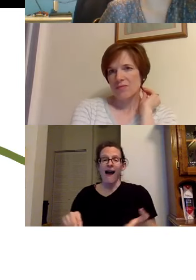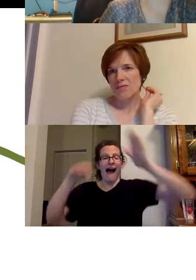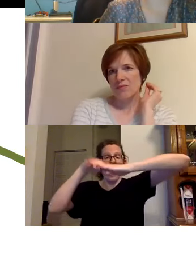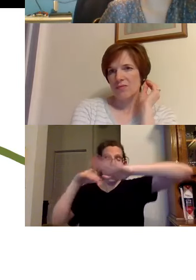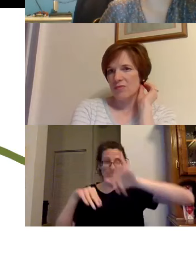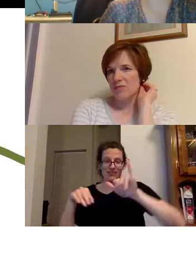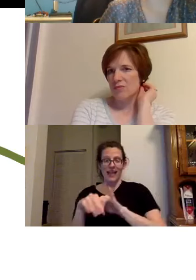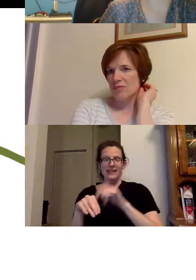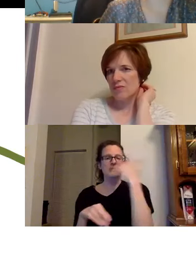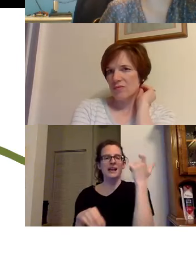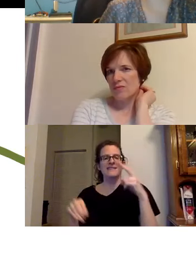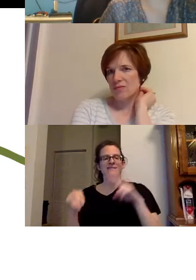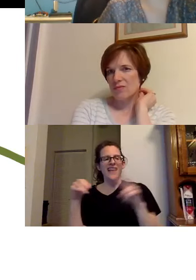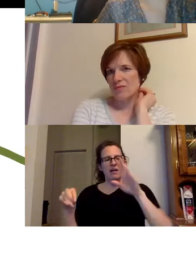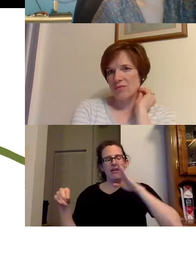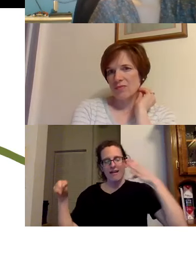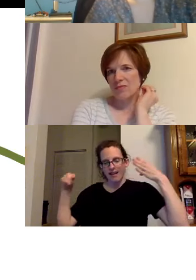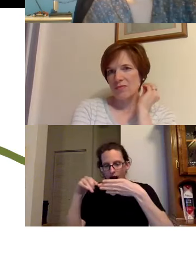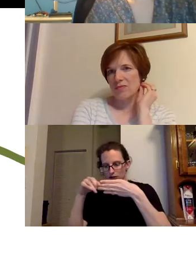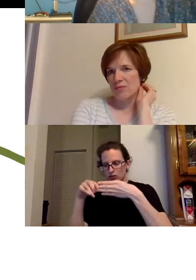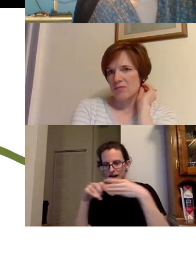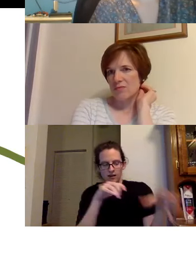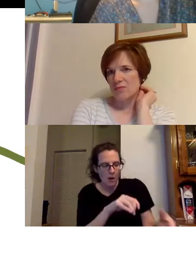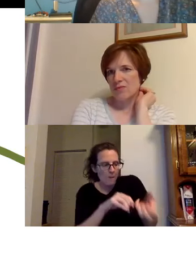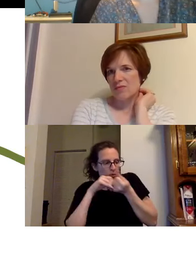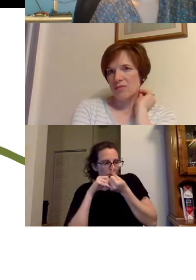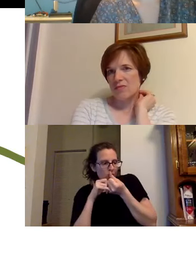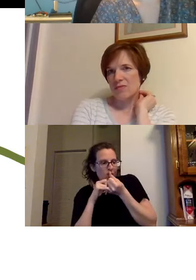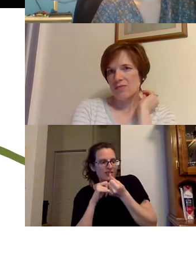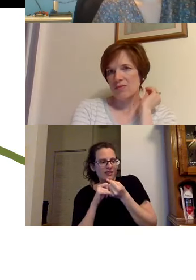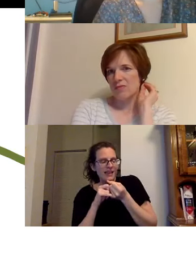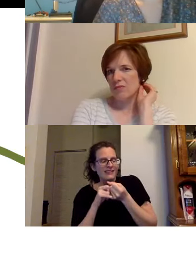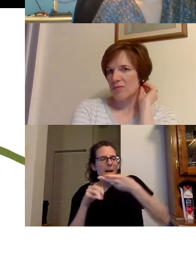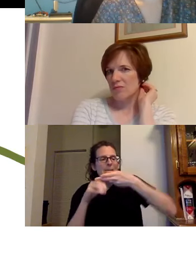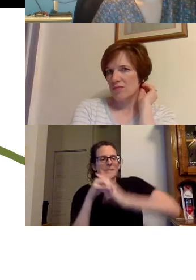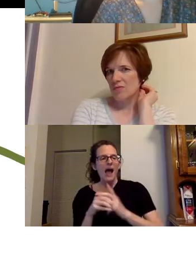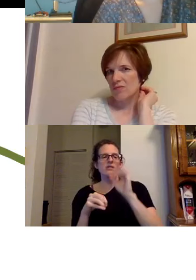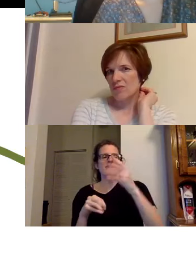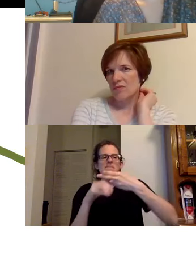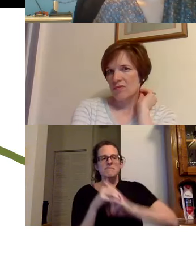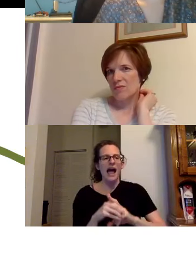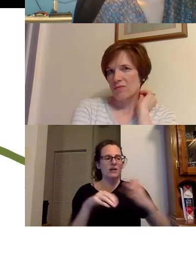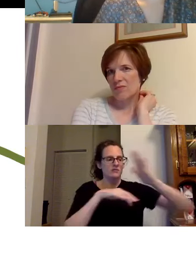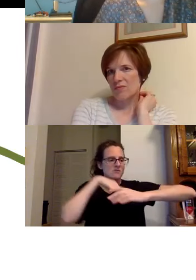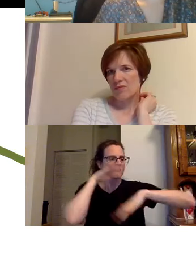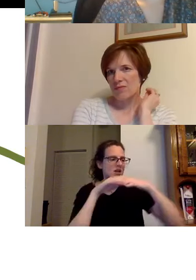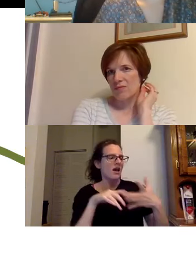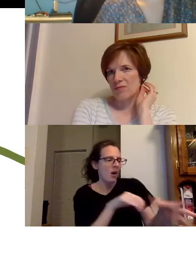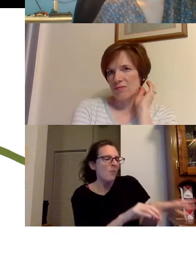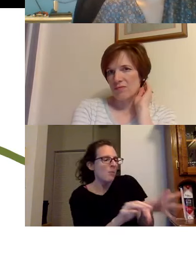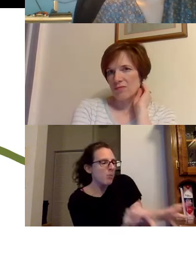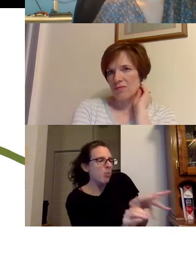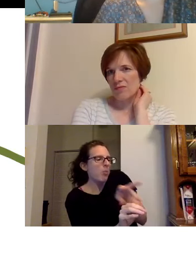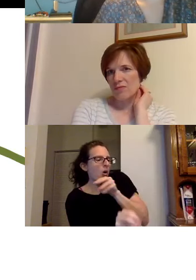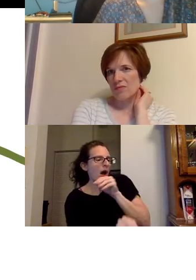more concentrated than fresh herbs. It takes pounds and pounds of raw plant material to make just